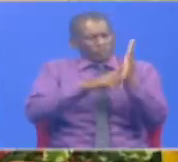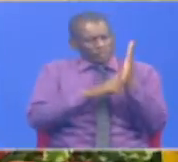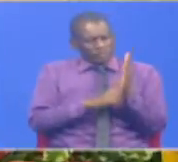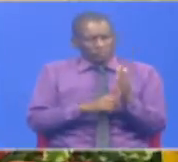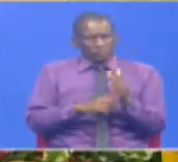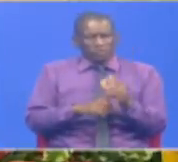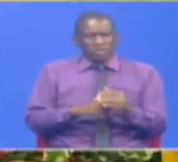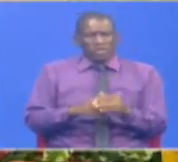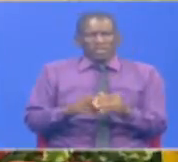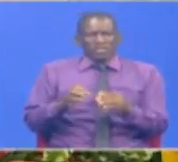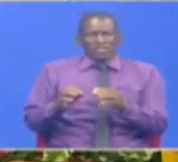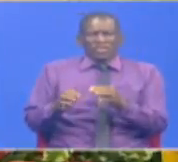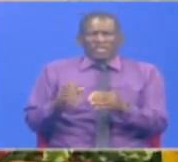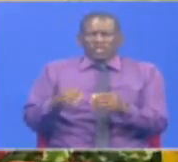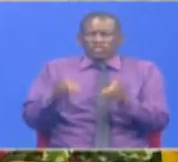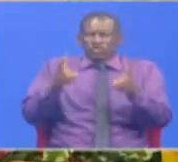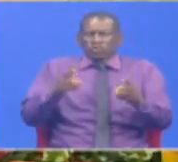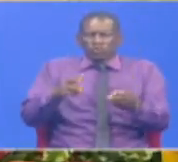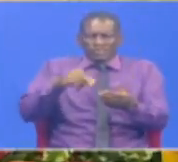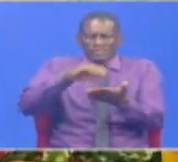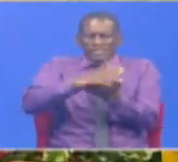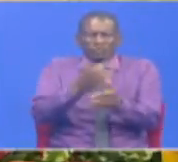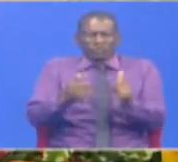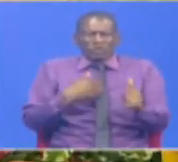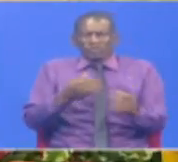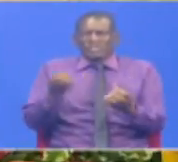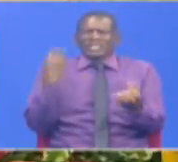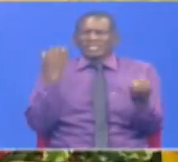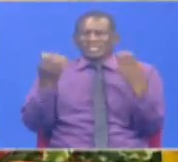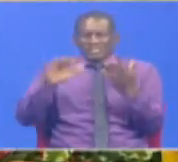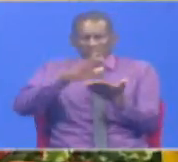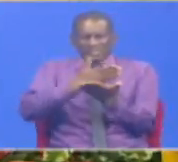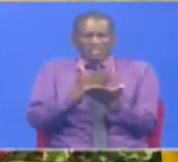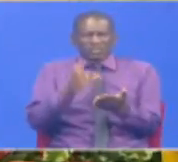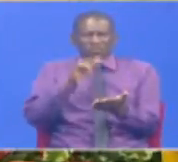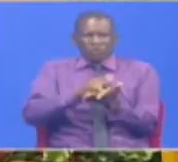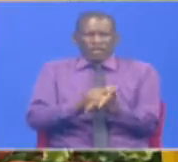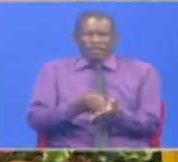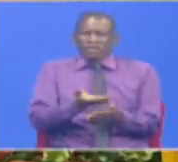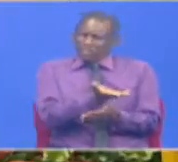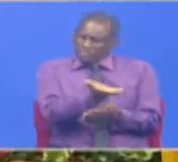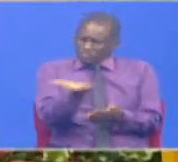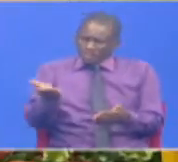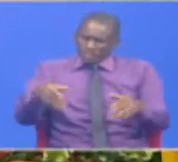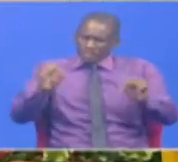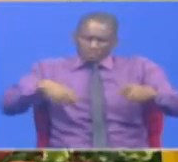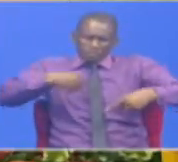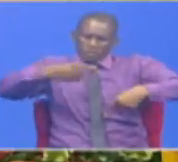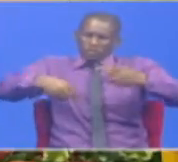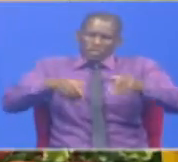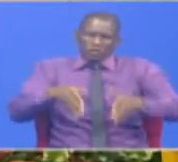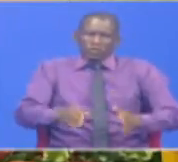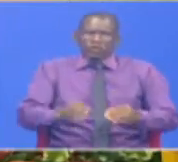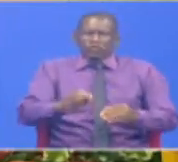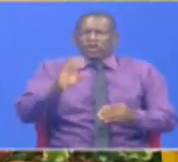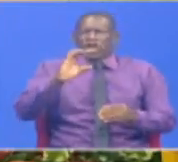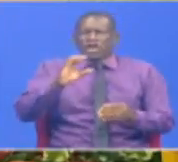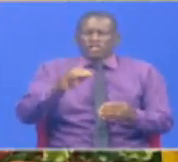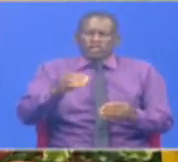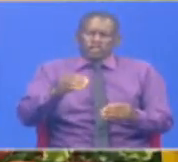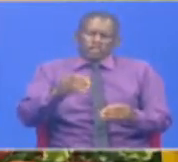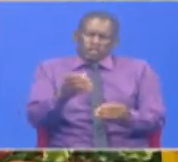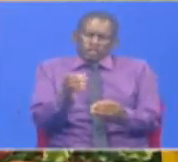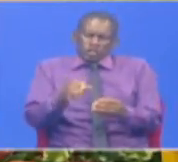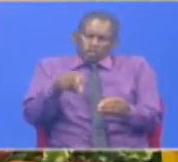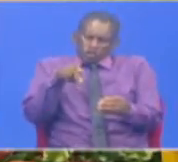traditional sectors that we have, the tea sector, so that these can be ongoing in terms of the cash crops that we export, but